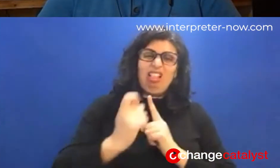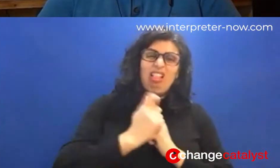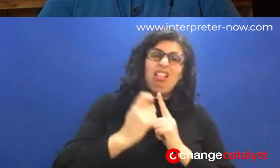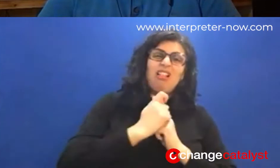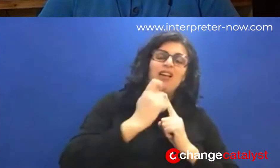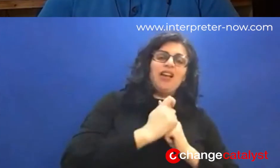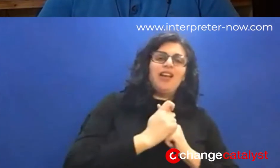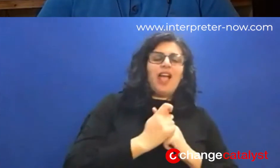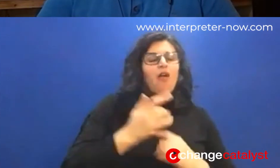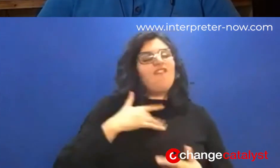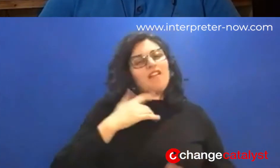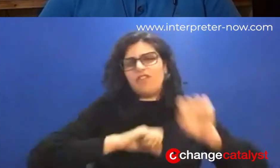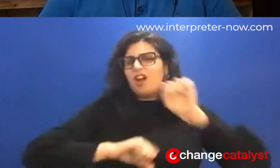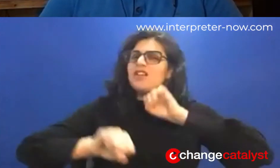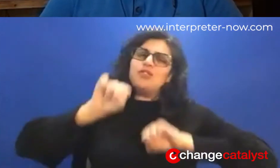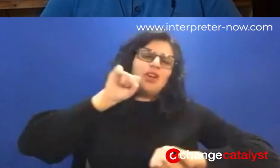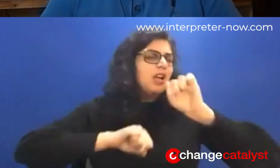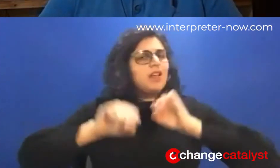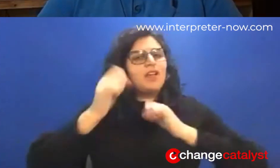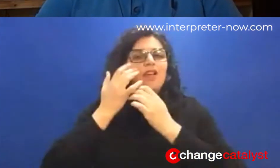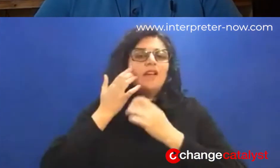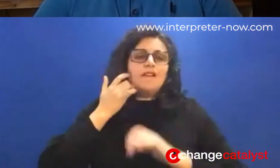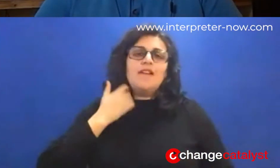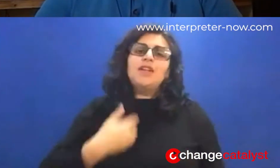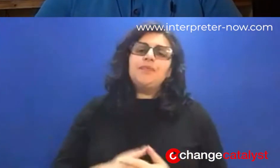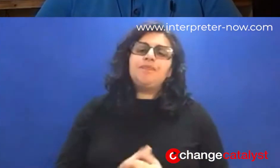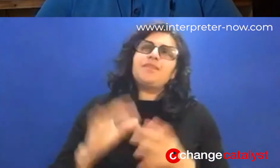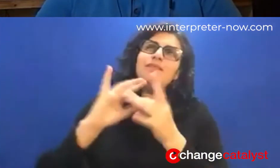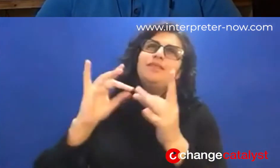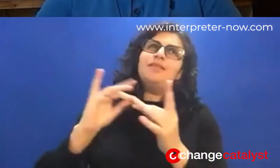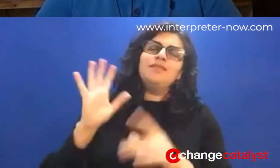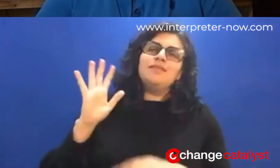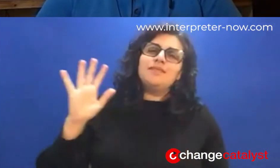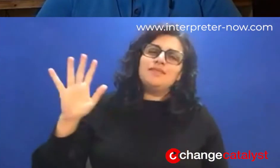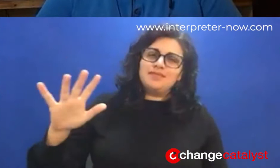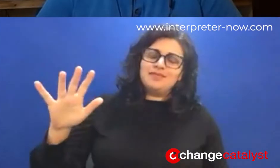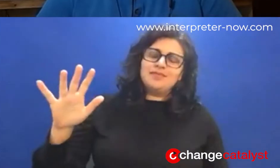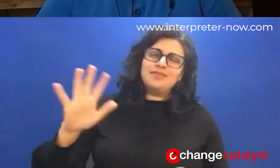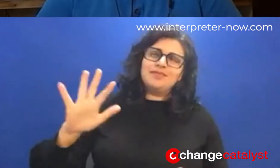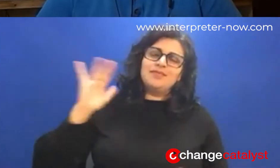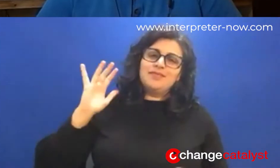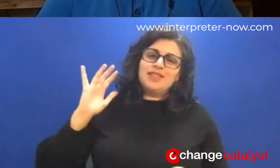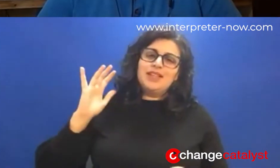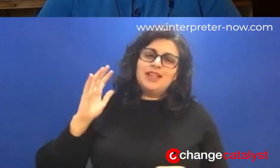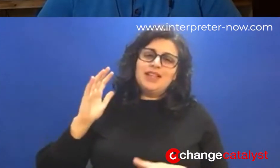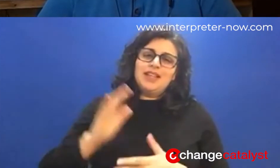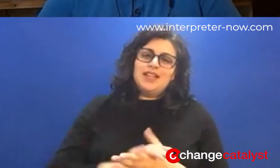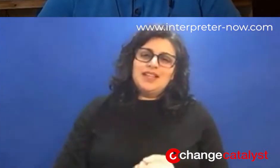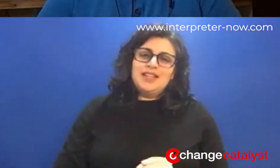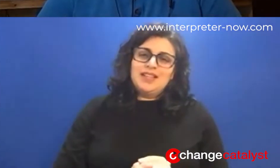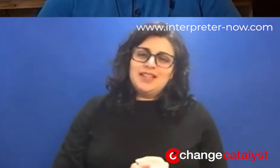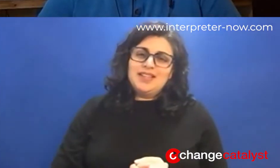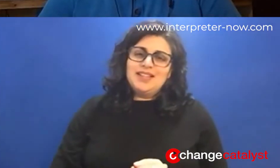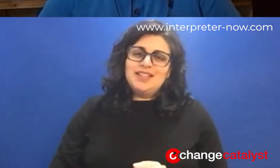frustration, perhaps. And I said somewhere that I'm probably slipped more into my Yoda phase than my Samuel